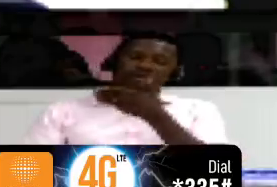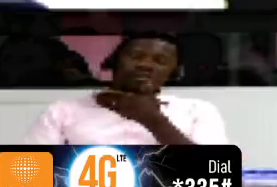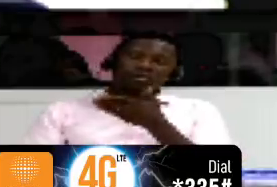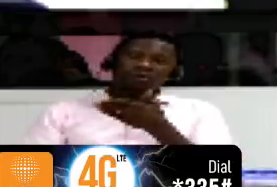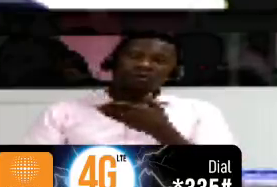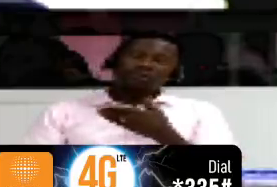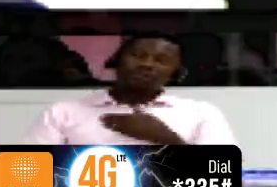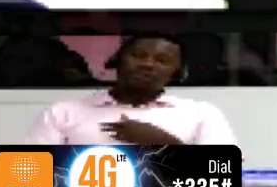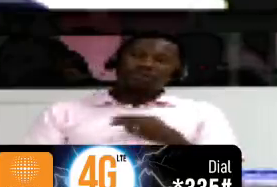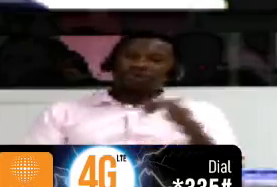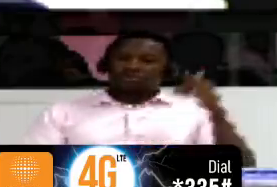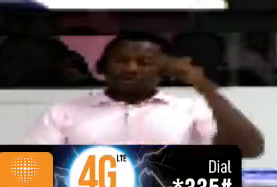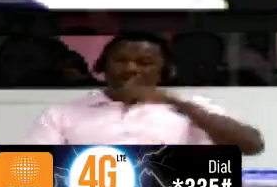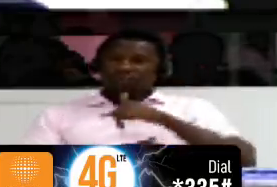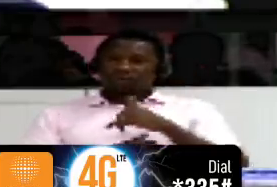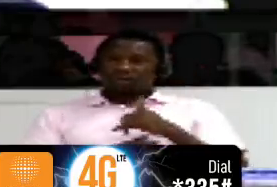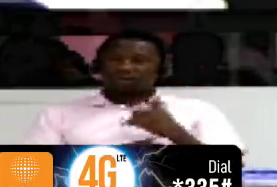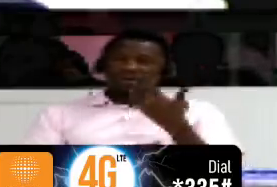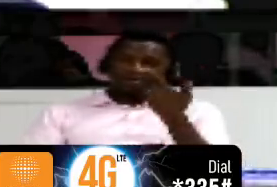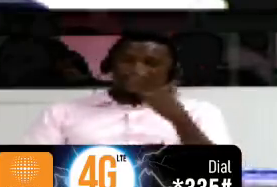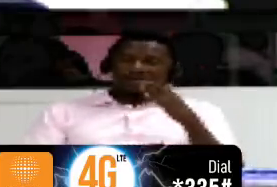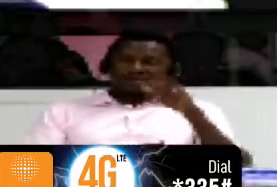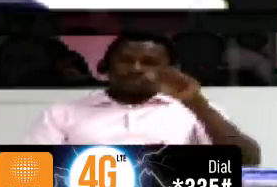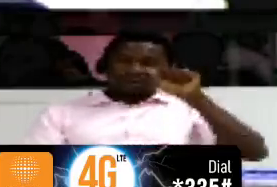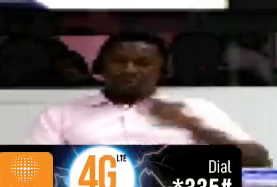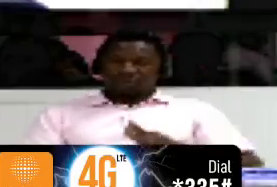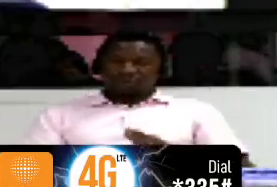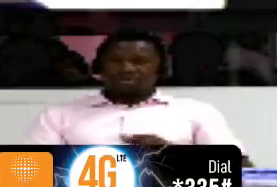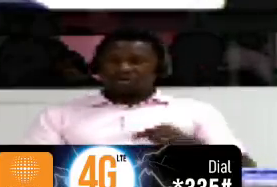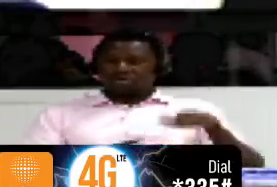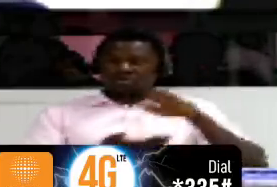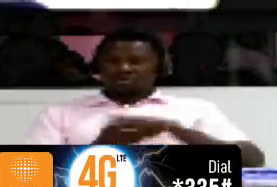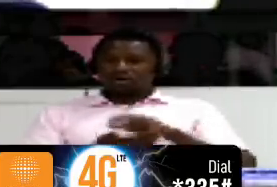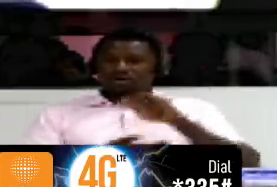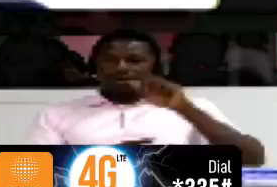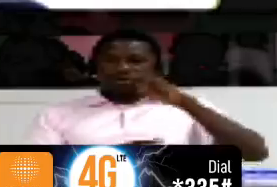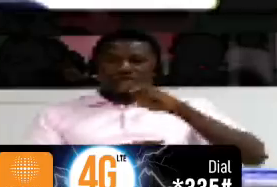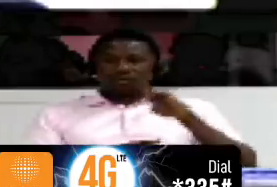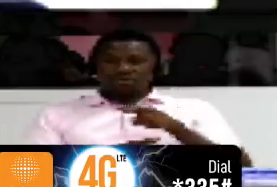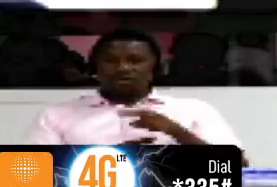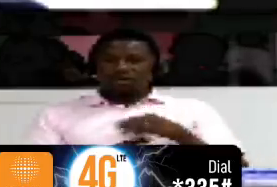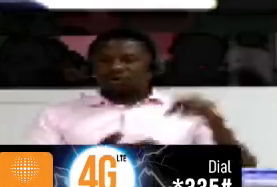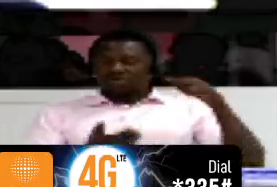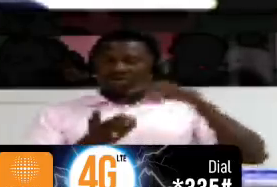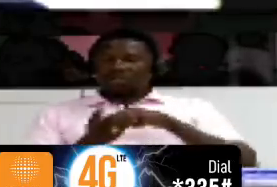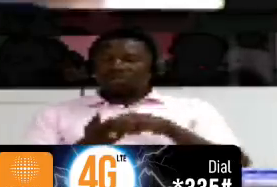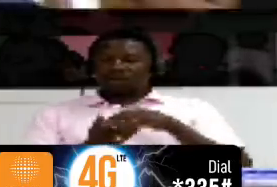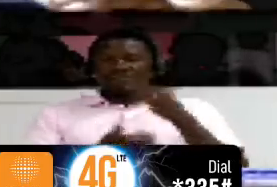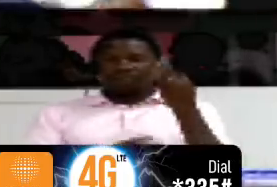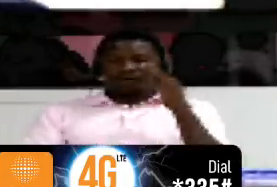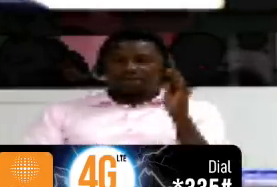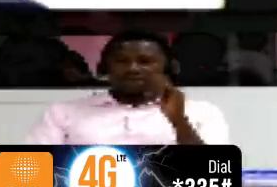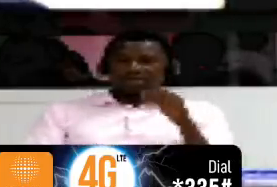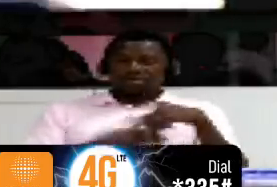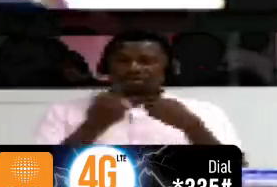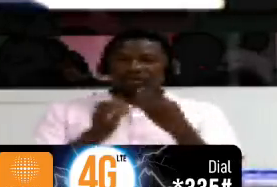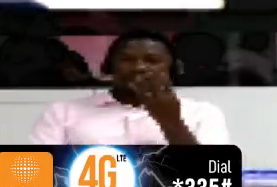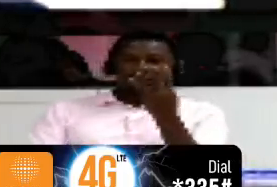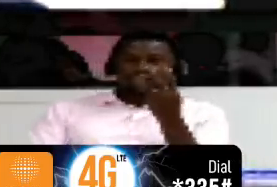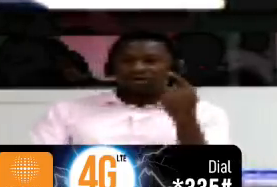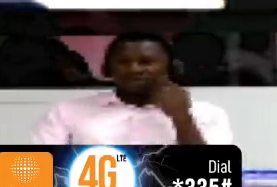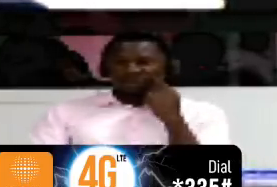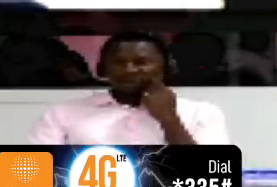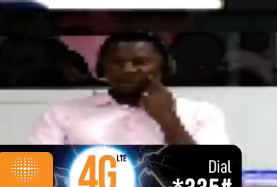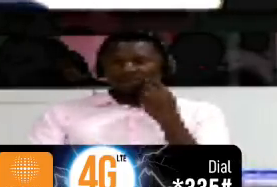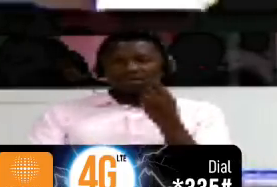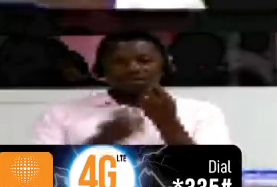Yes. Which was a Monday, from what you've said? Yes. Until Friday? Yes. So for about 4 days? Yes. Tell